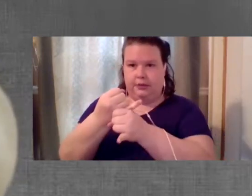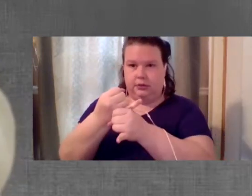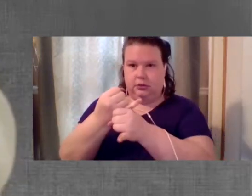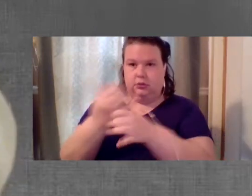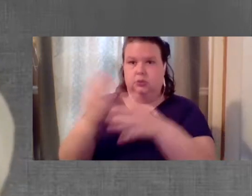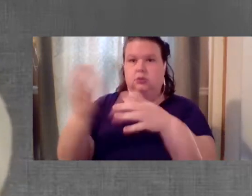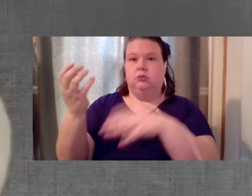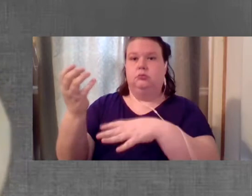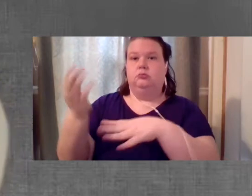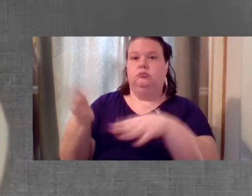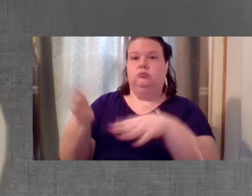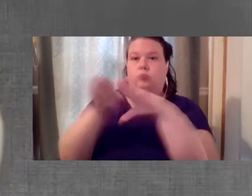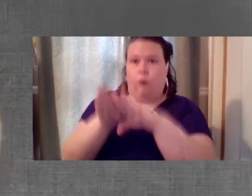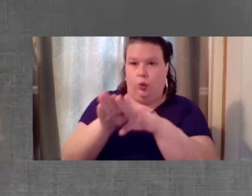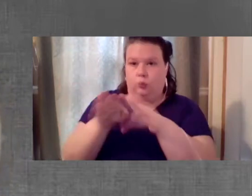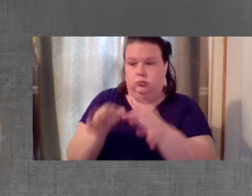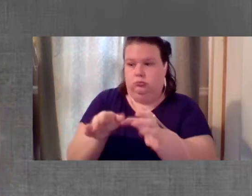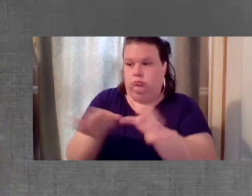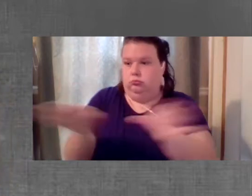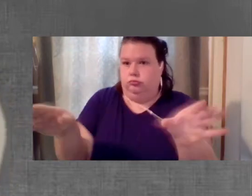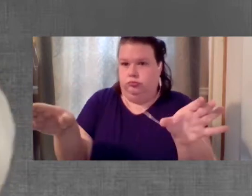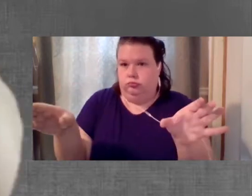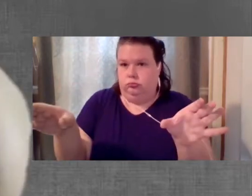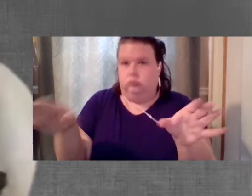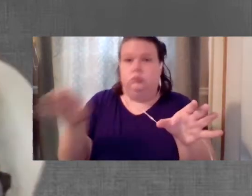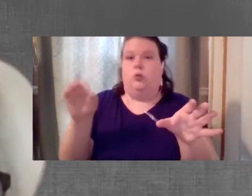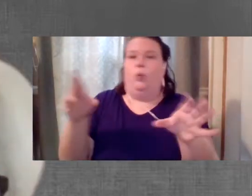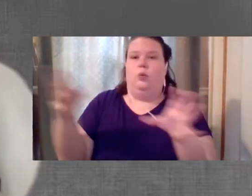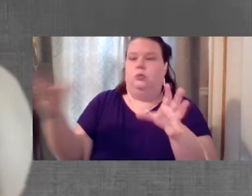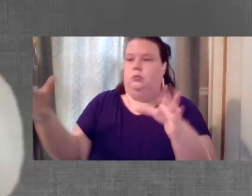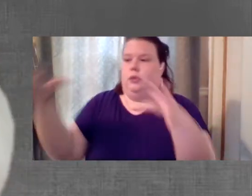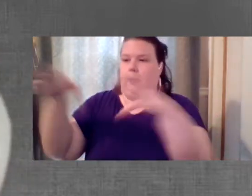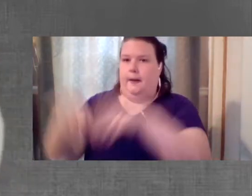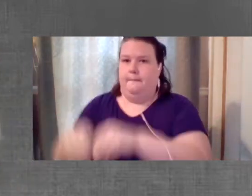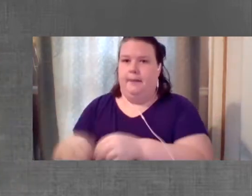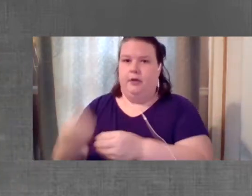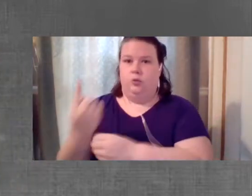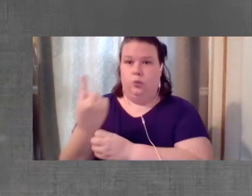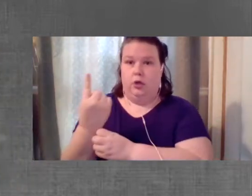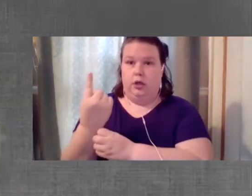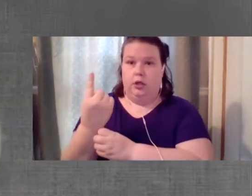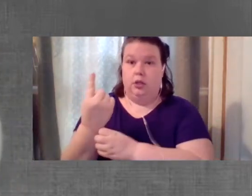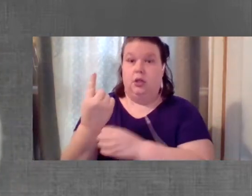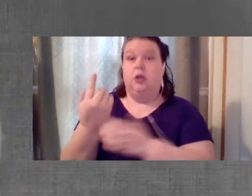one and then a renovation potentially or new school at South Waco.